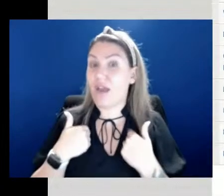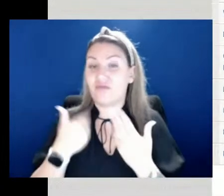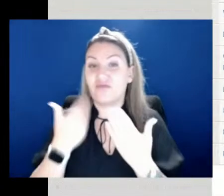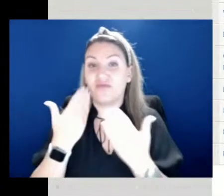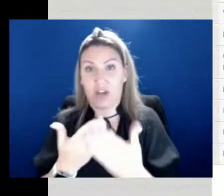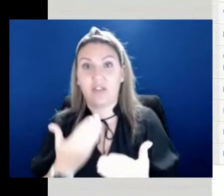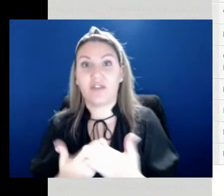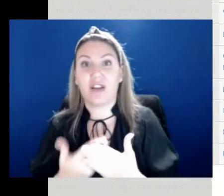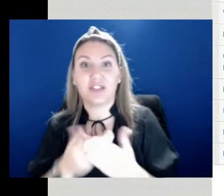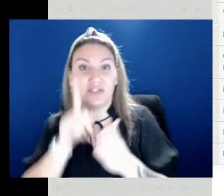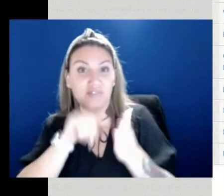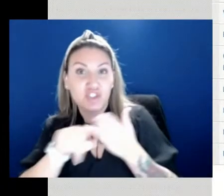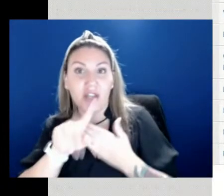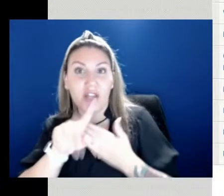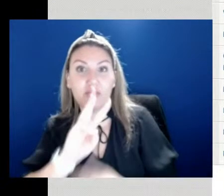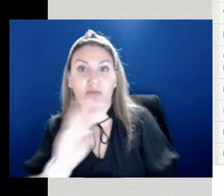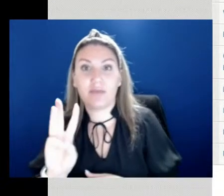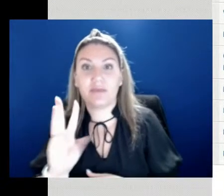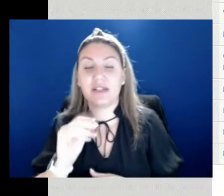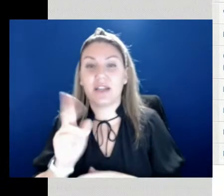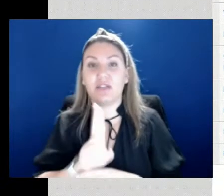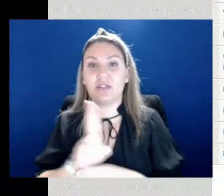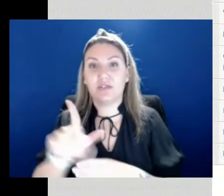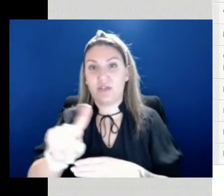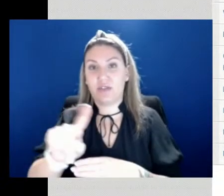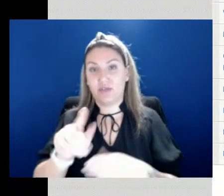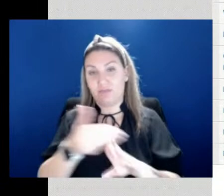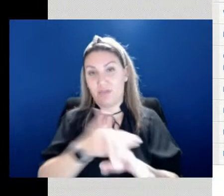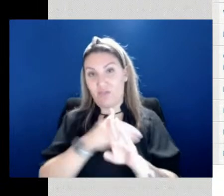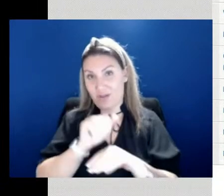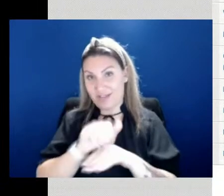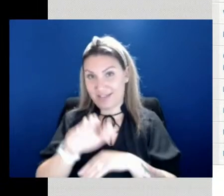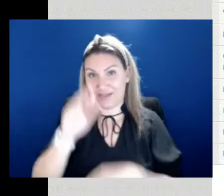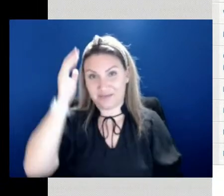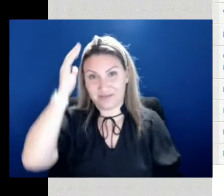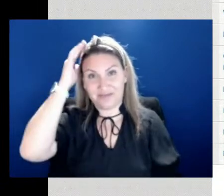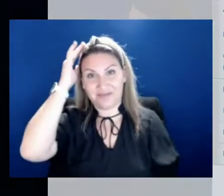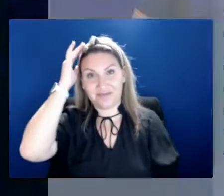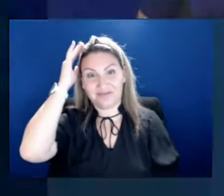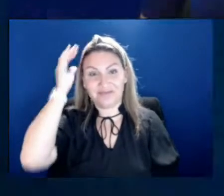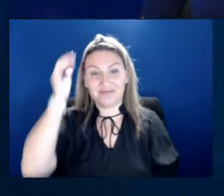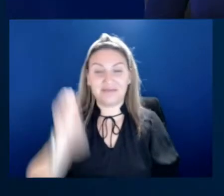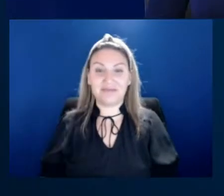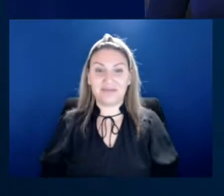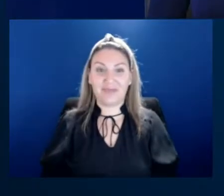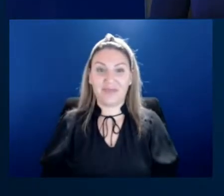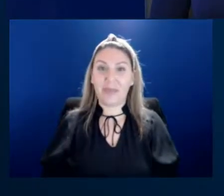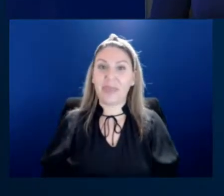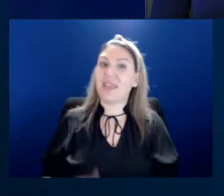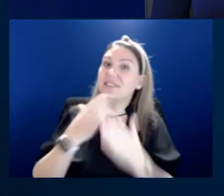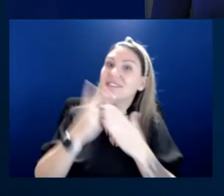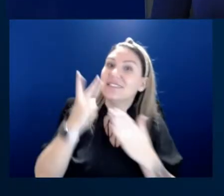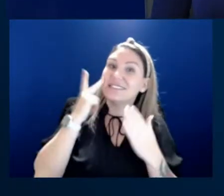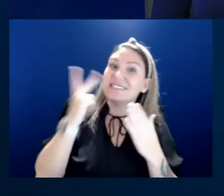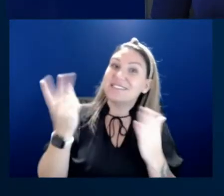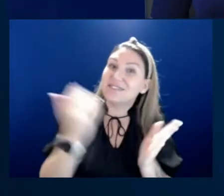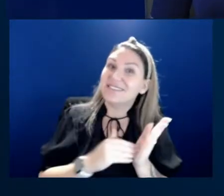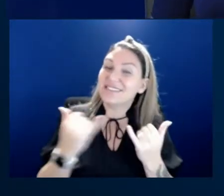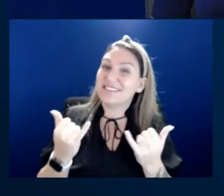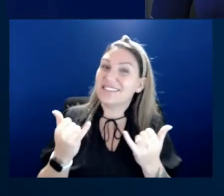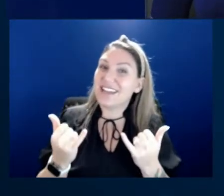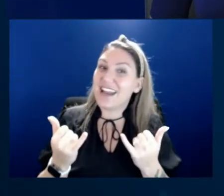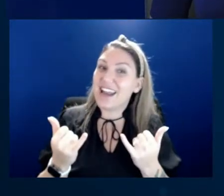these websites and using them before you send your money. All right. It is so good to see you again today, and thank you for hanging with us. Any final